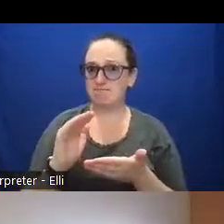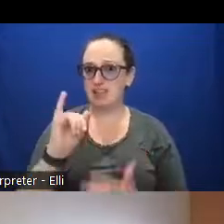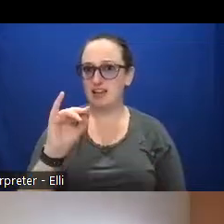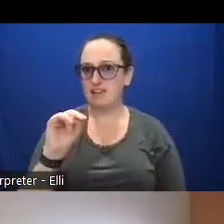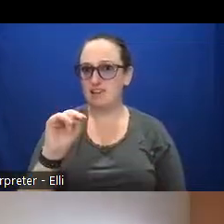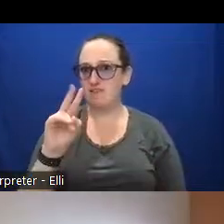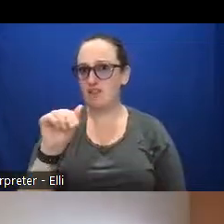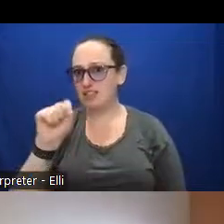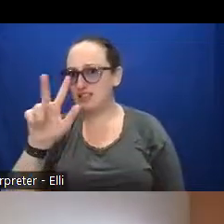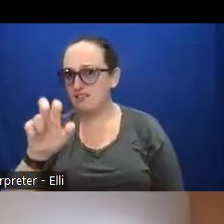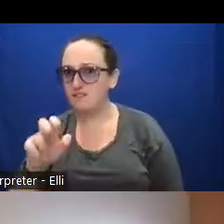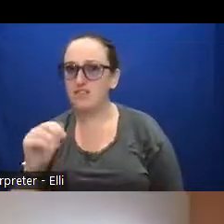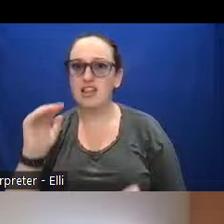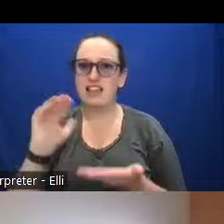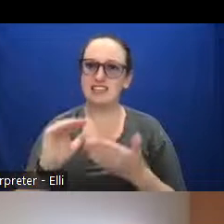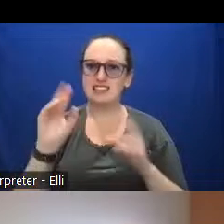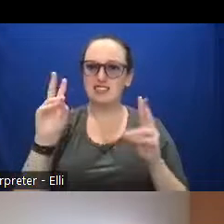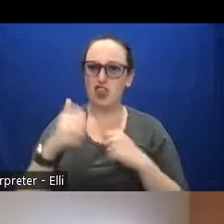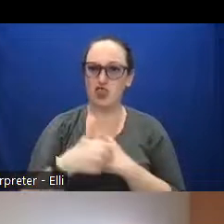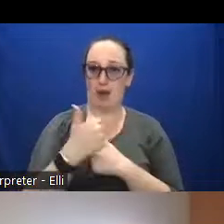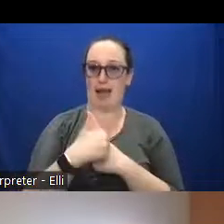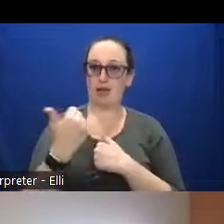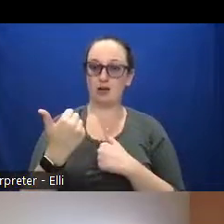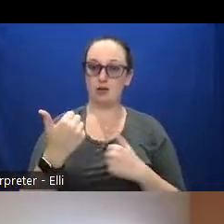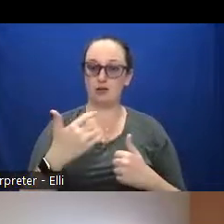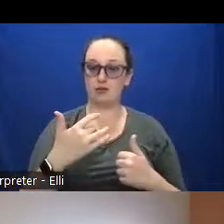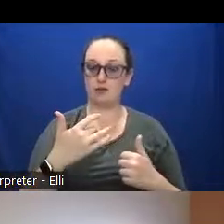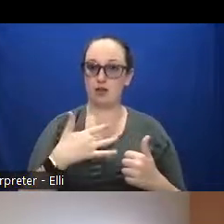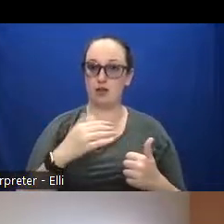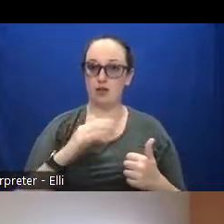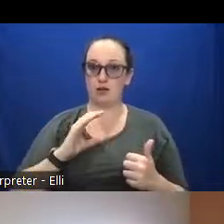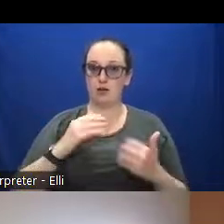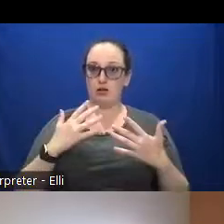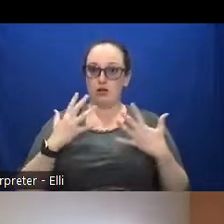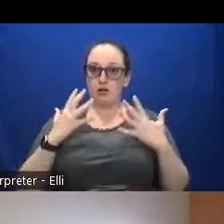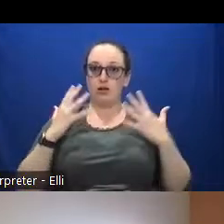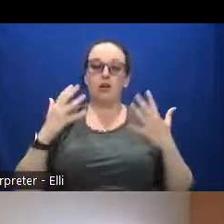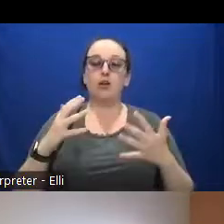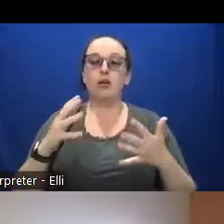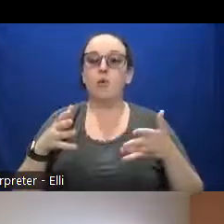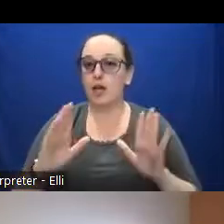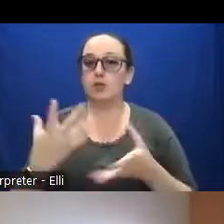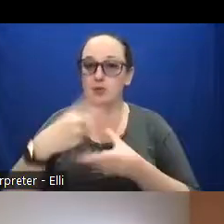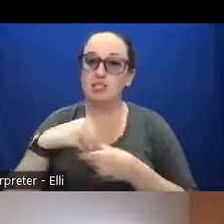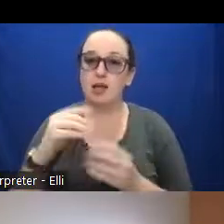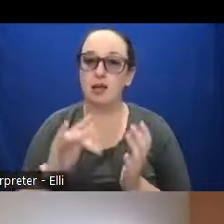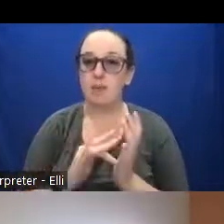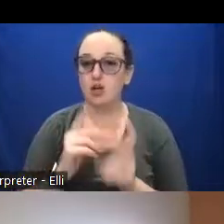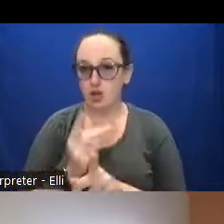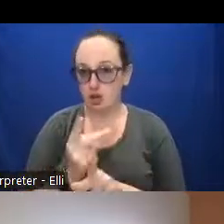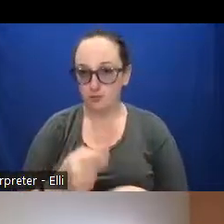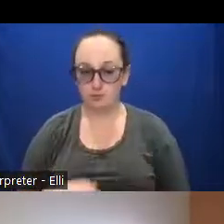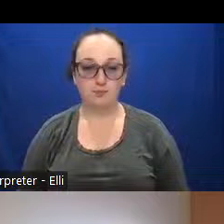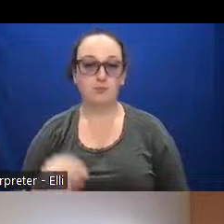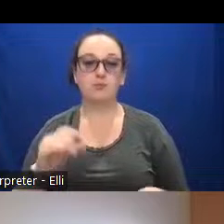the least potentially threatening way to participate in their medical care. And that really is, again, focusing